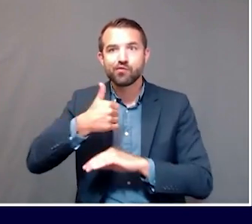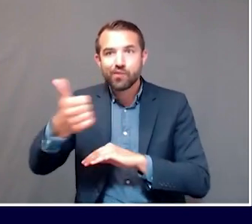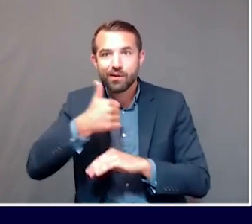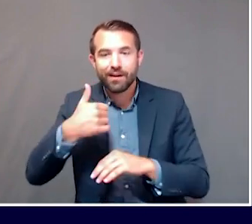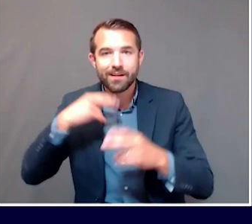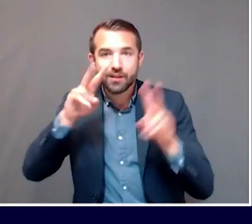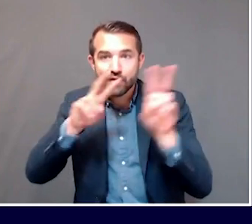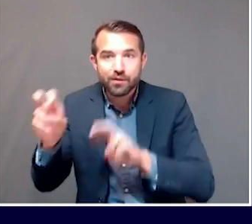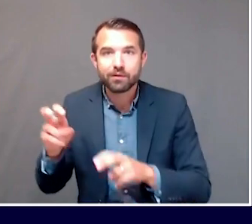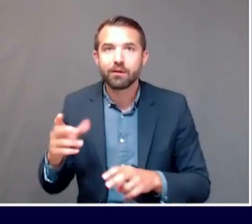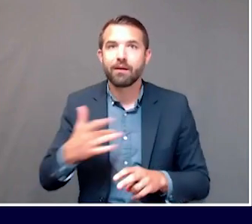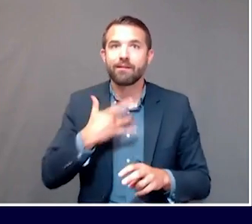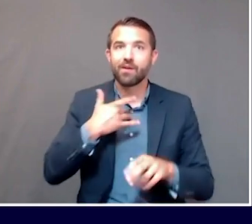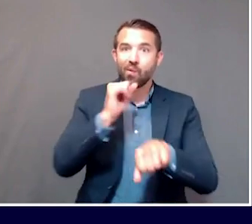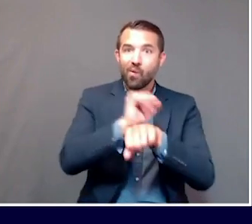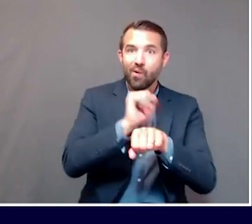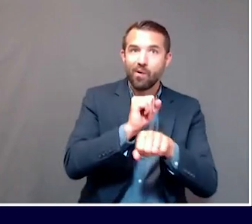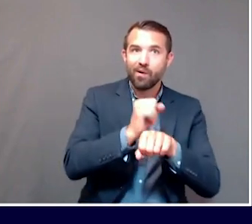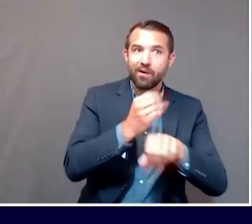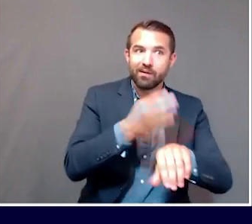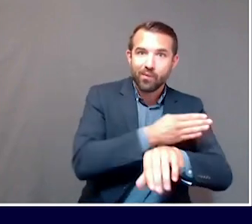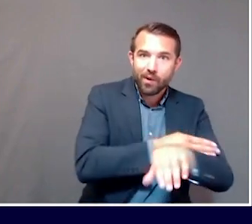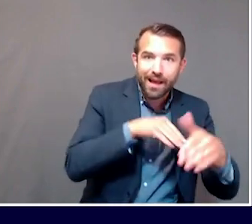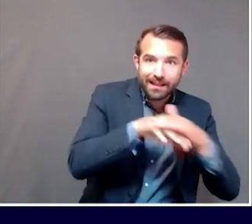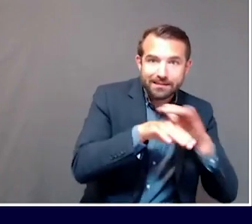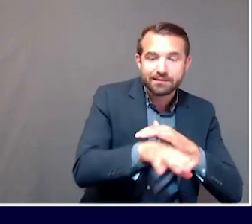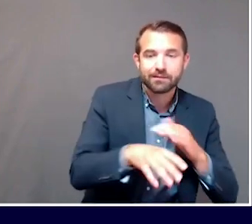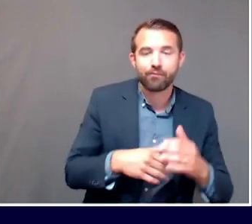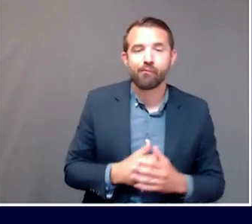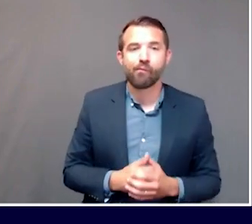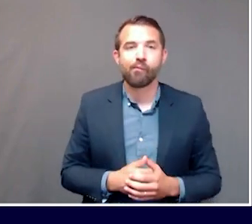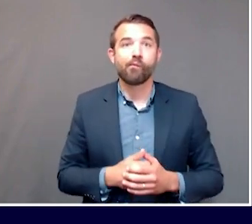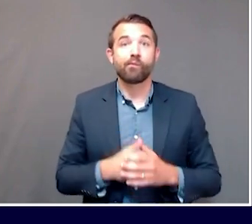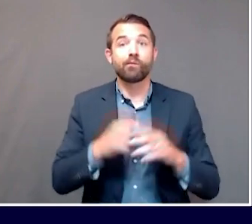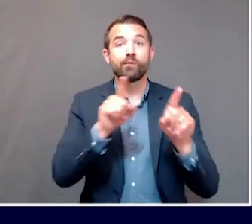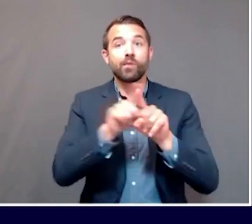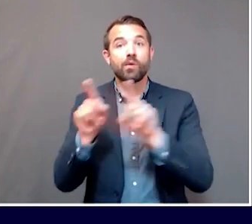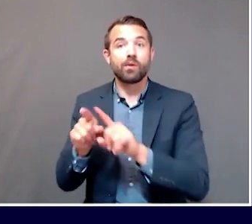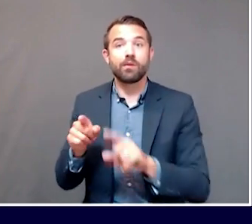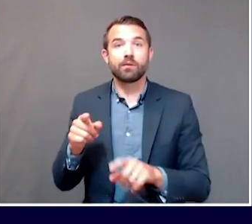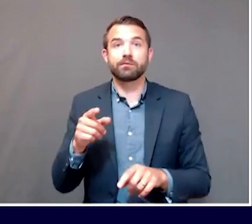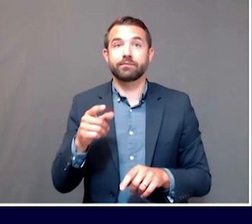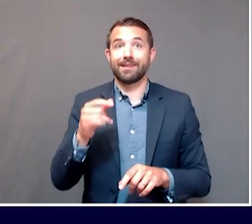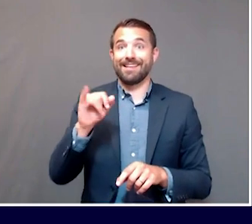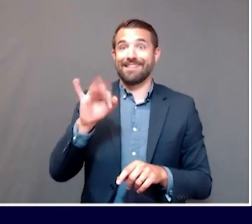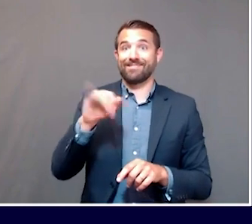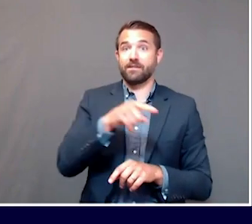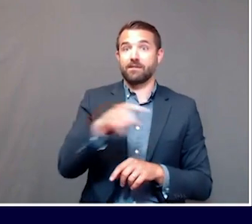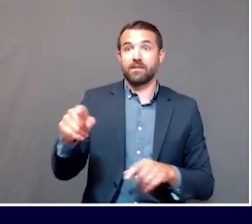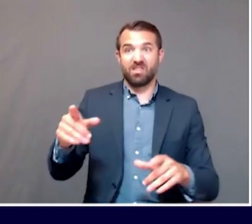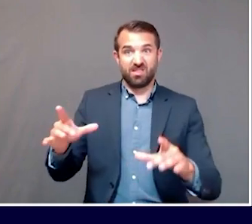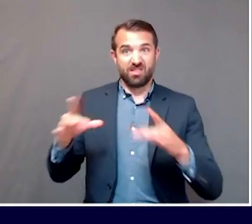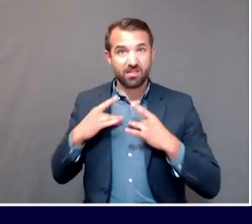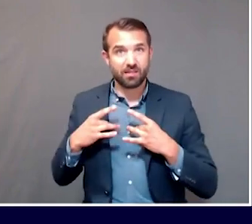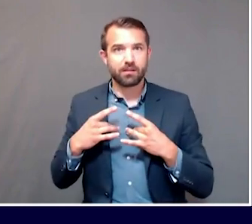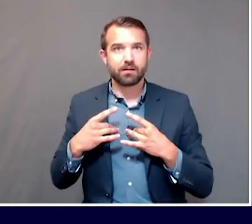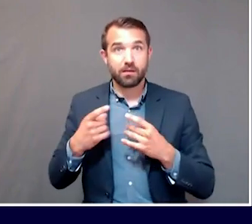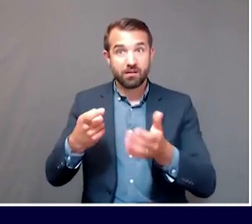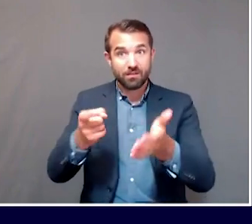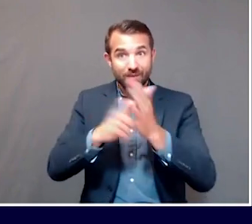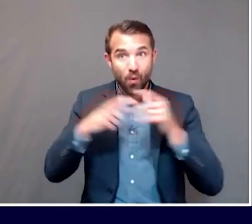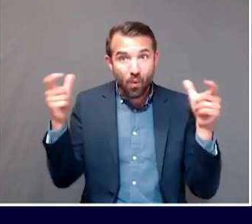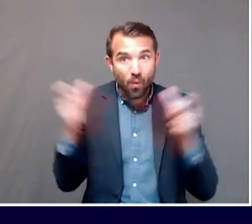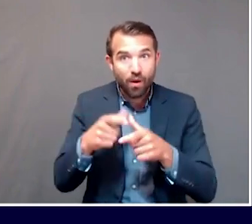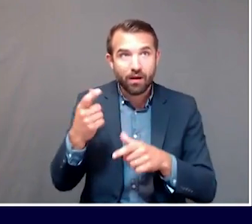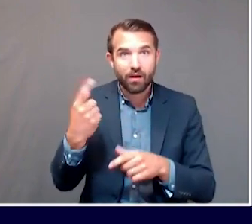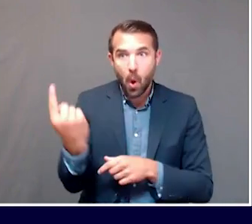working on ensuring that you can isolate or quarantine if you're in that circumstance. Many of these people lack the ability to do